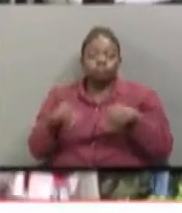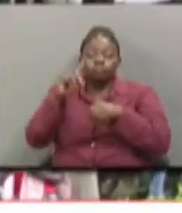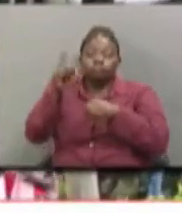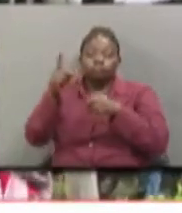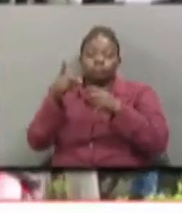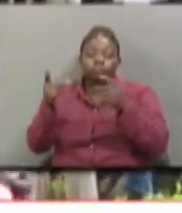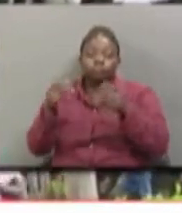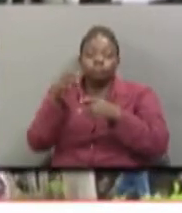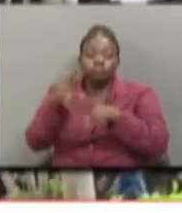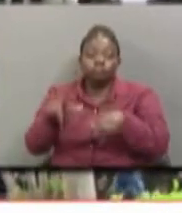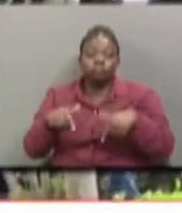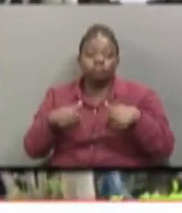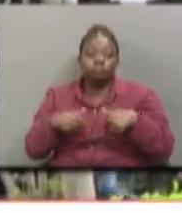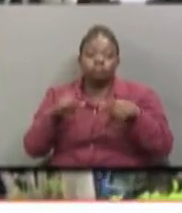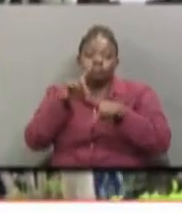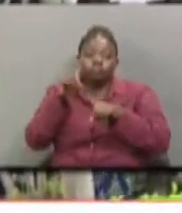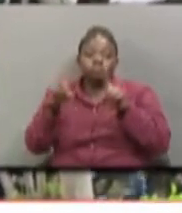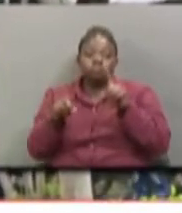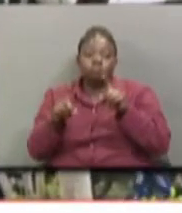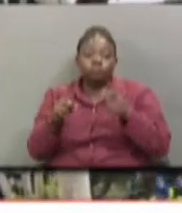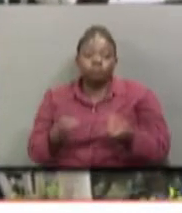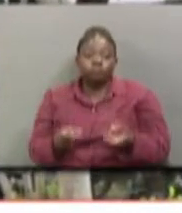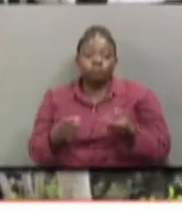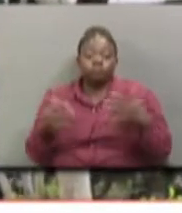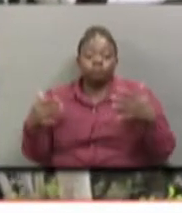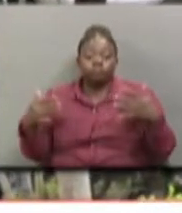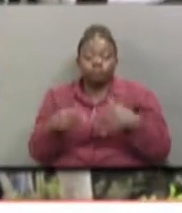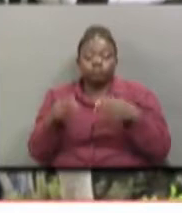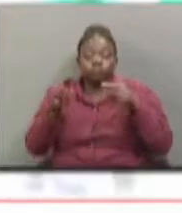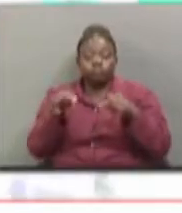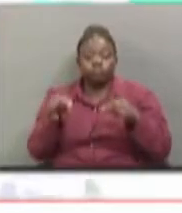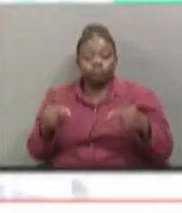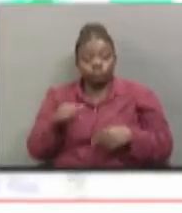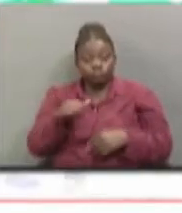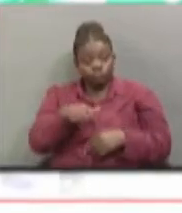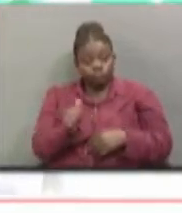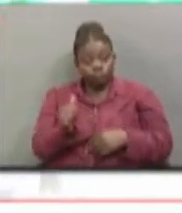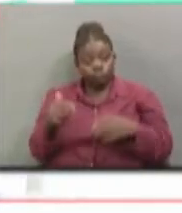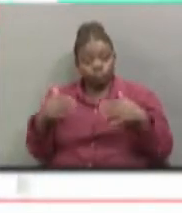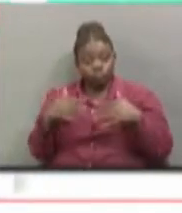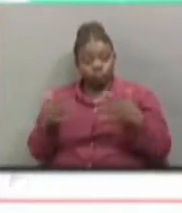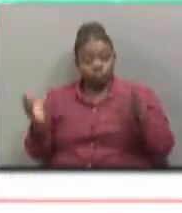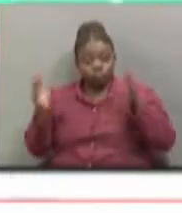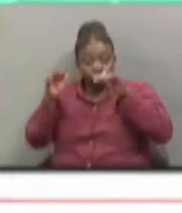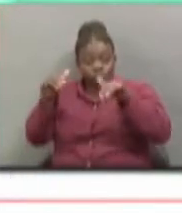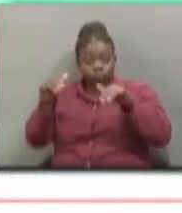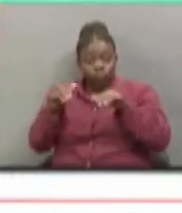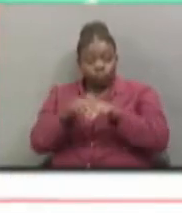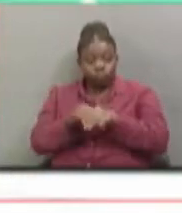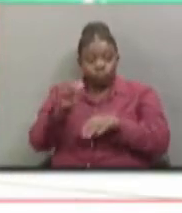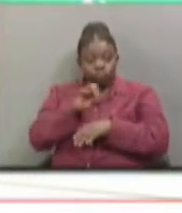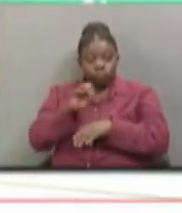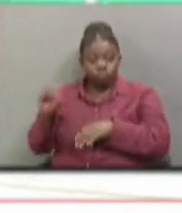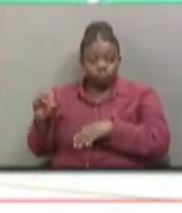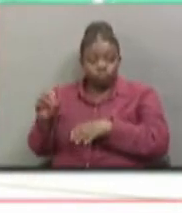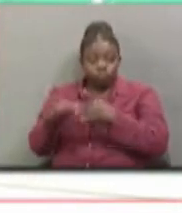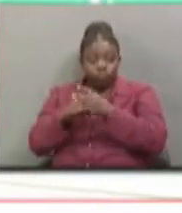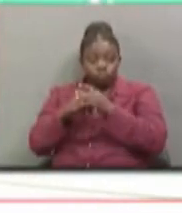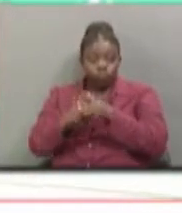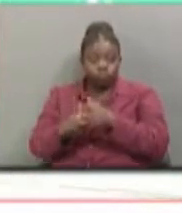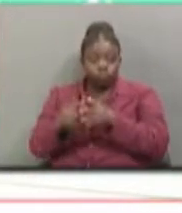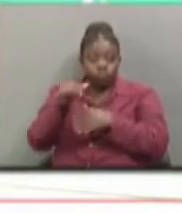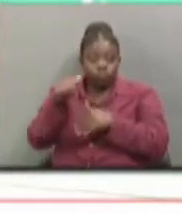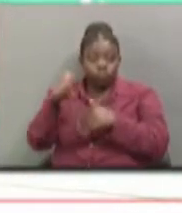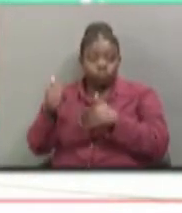bulamu bwammwe, ebibuuzo bye bigenda okubatya so si mu okubitya. Omukolo gwetabiddwako omubaka wa nnaka wa East Engineer Ronald Balimwezo Nsubuga